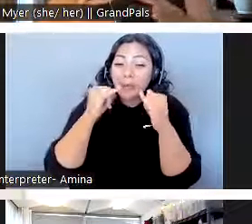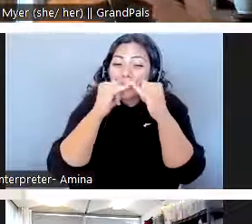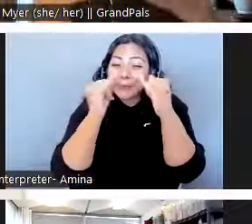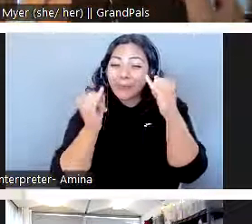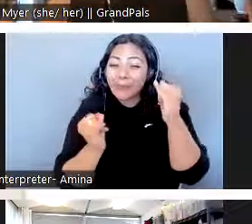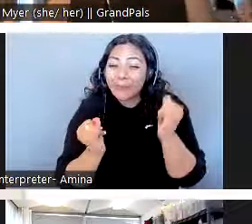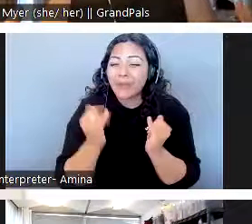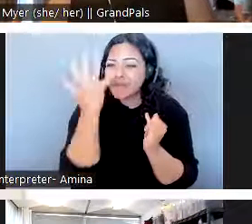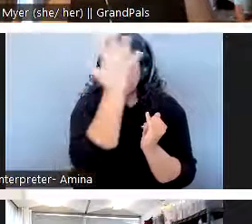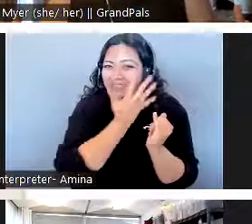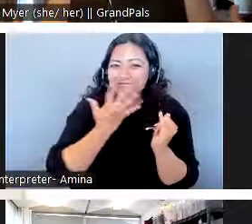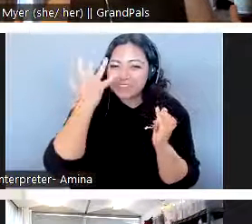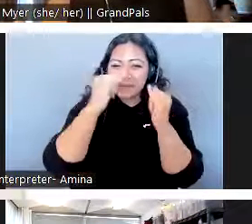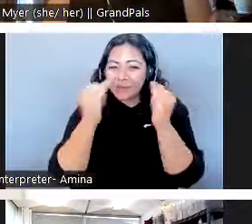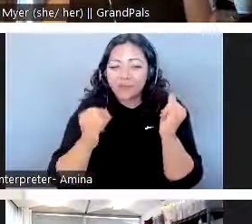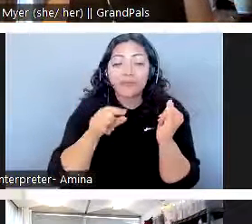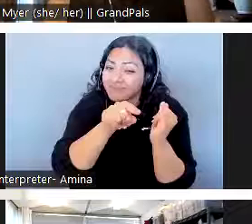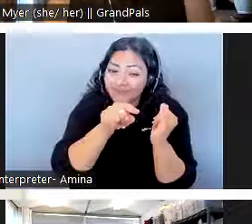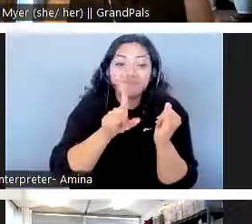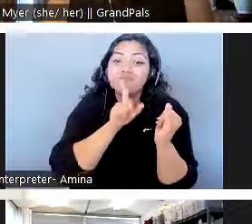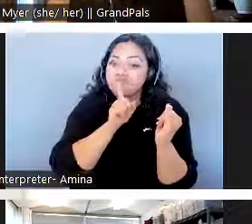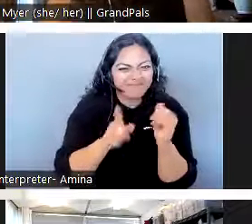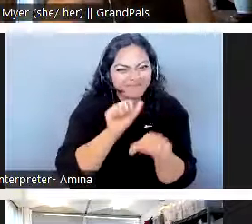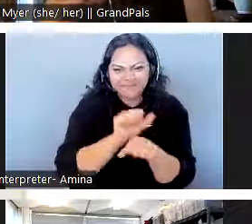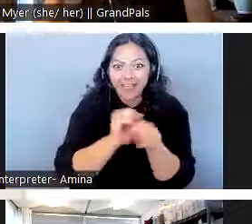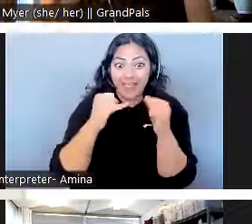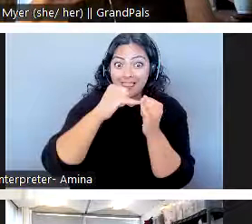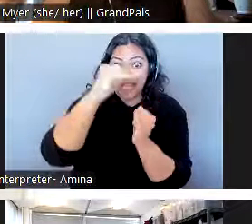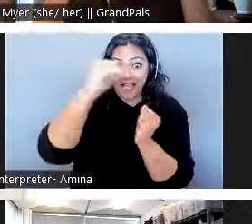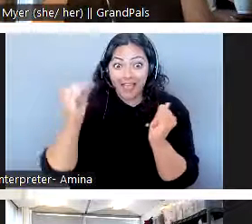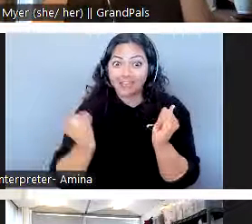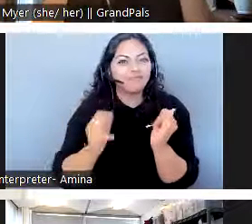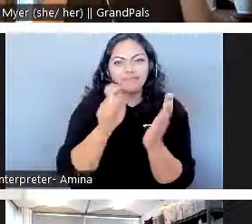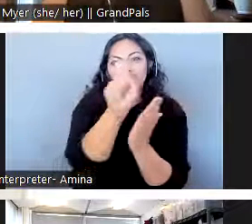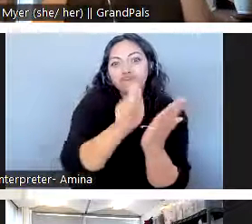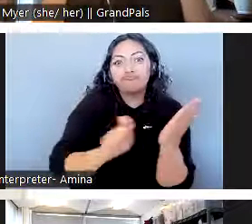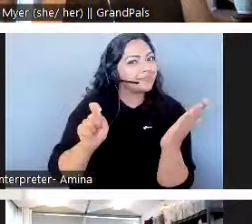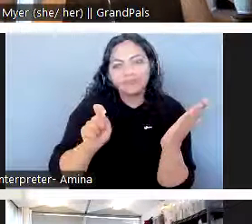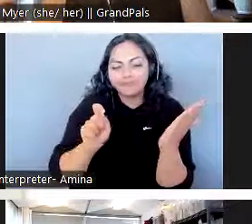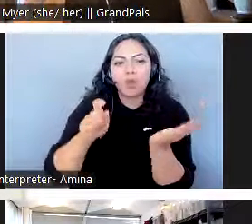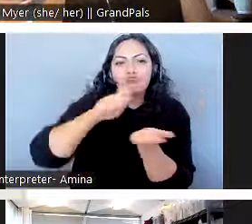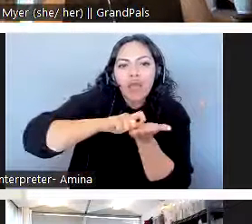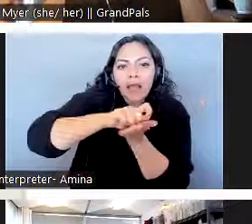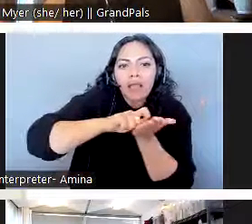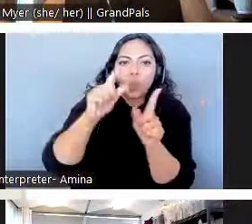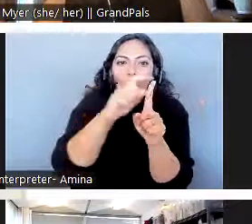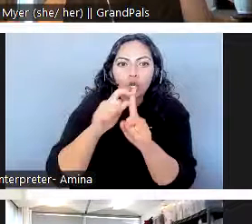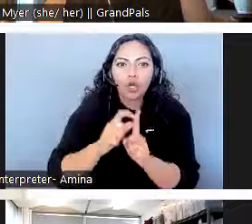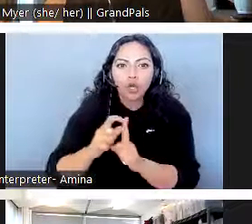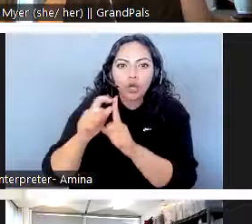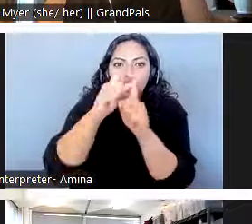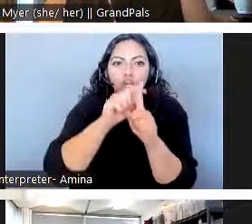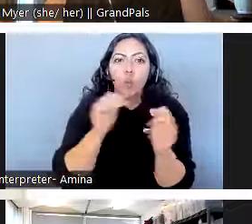form the image aren't actually lines, they're actually sentences. And so that's a story that